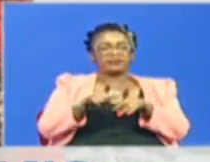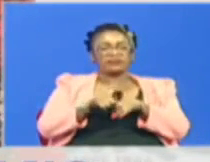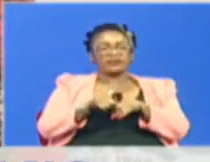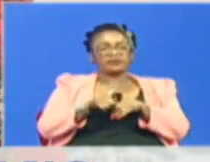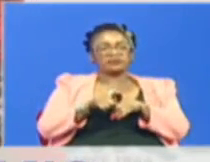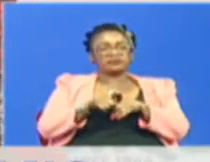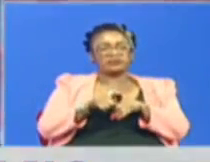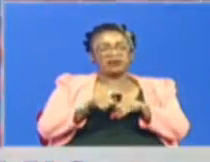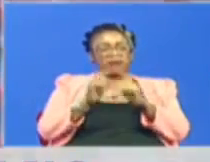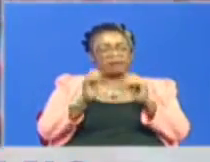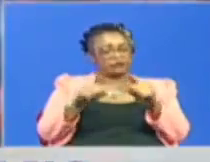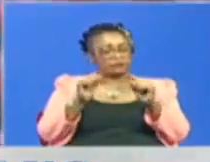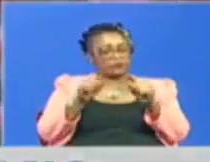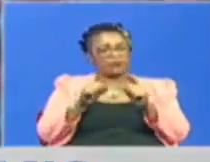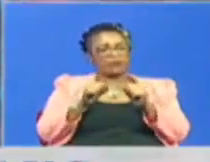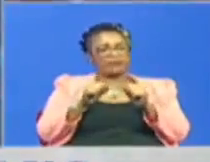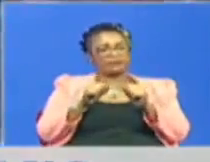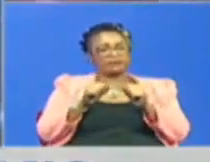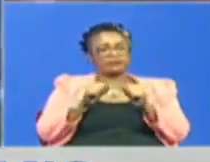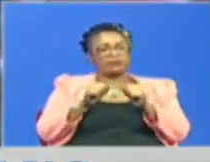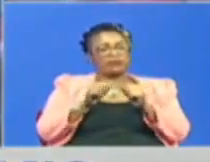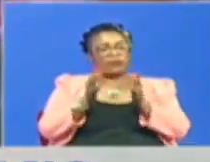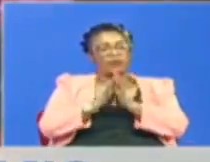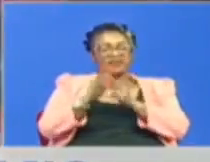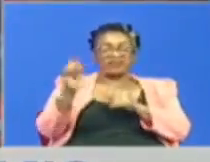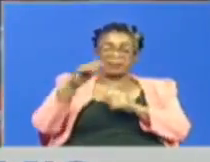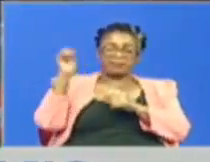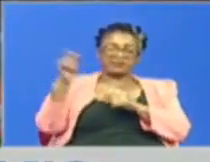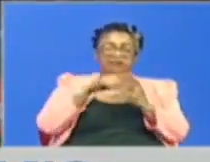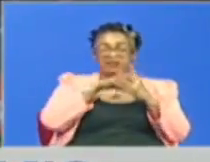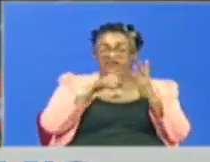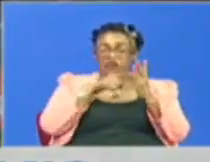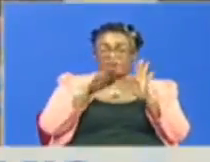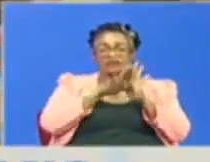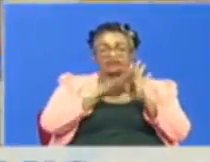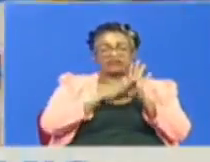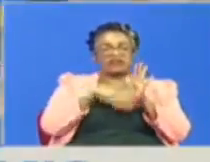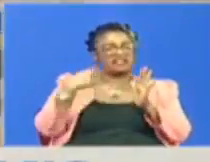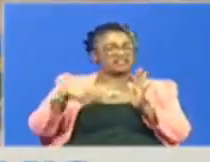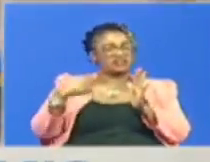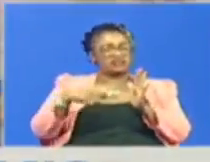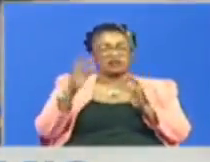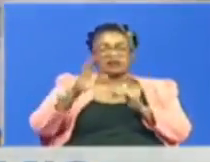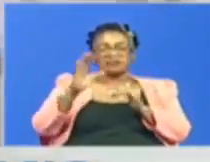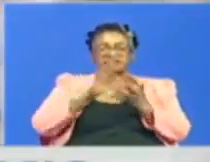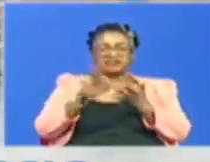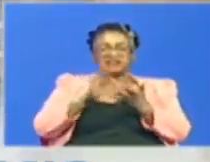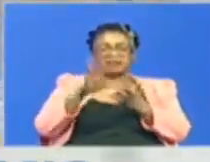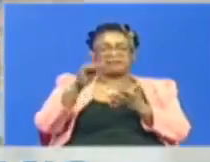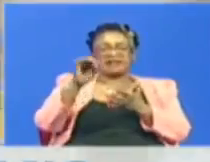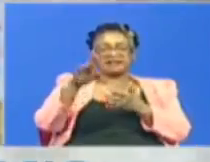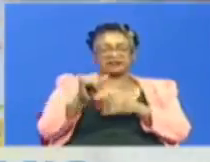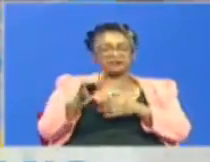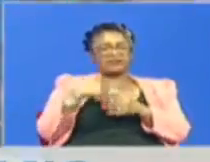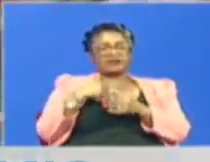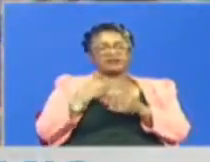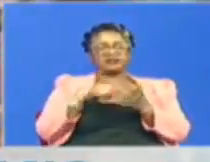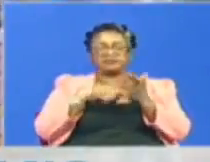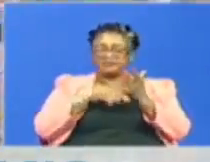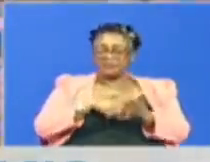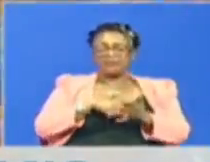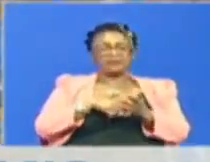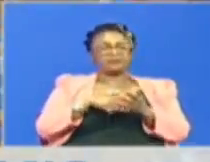as possible. In line with the President's Big Four agenda, Industrialization Cabinet Secretary Betty Maina has stressed the need to